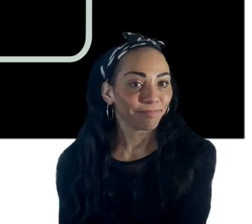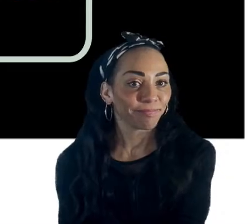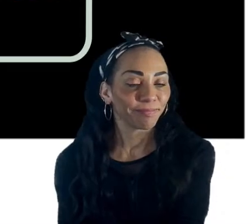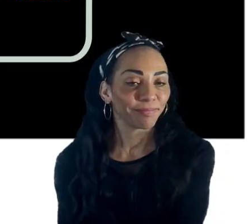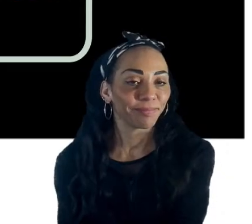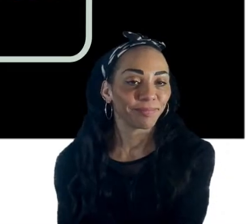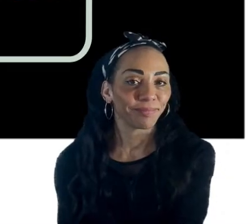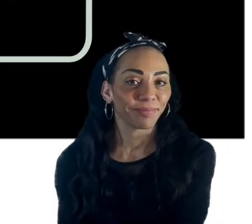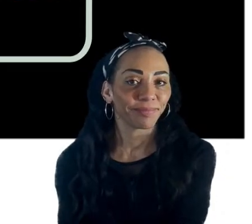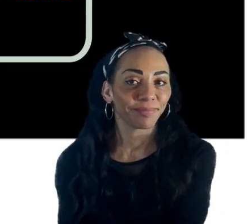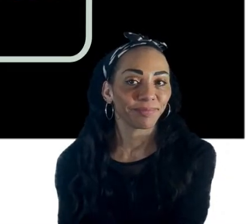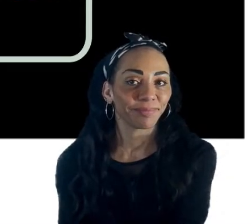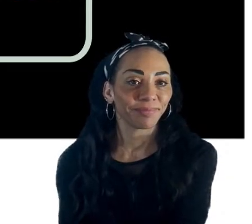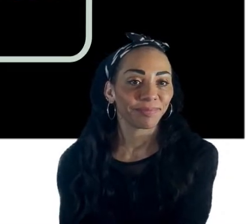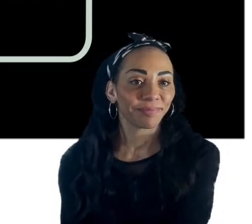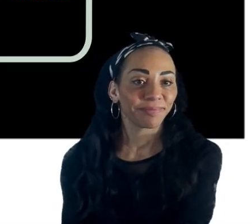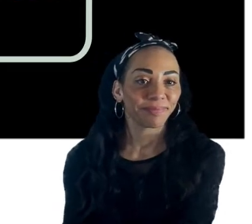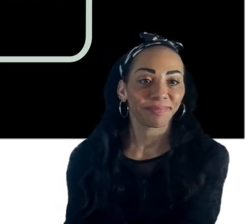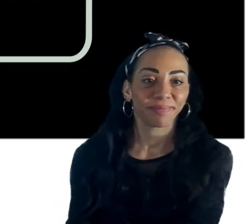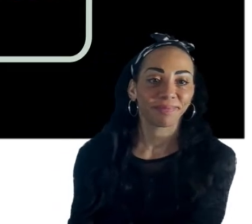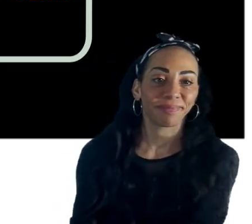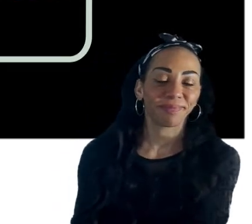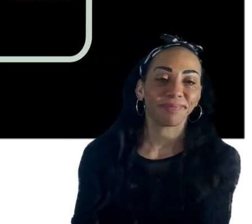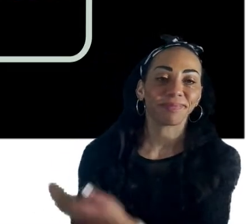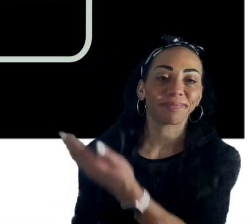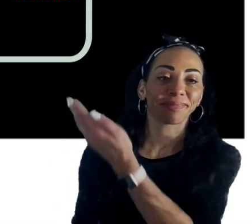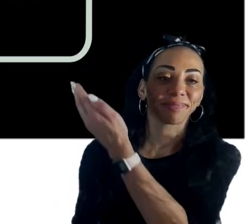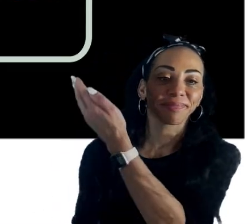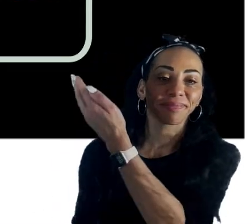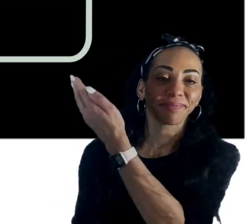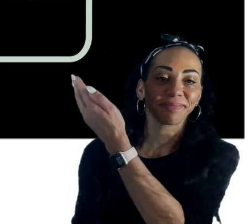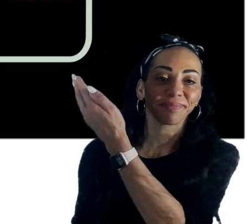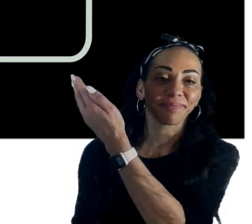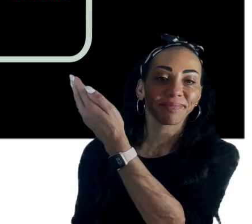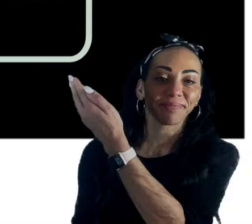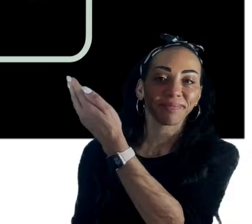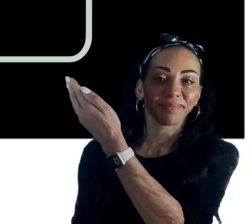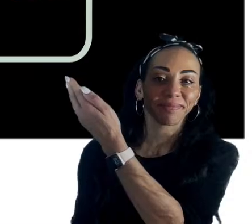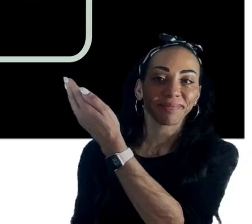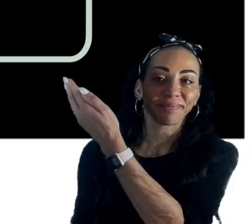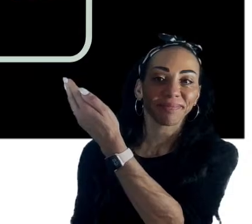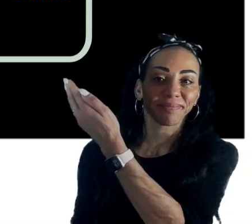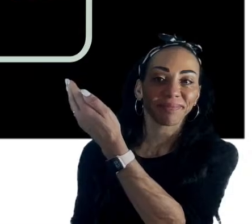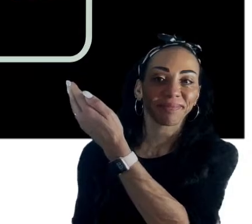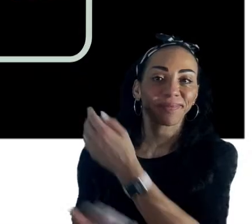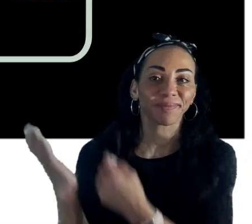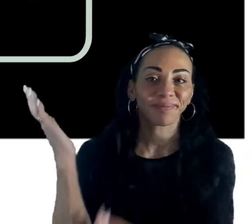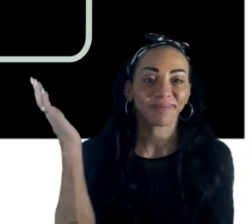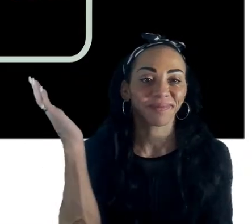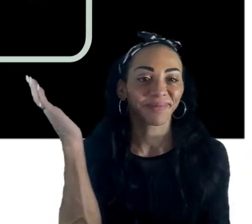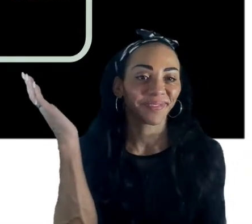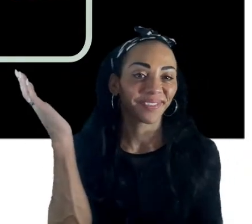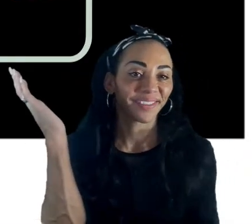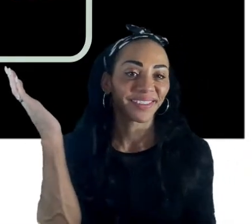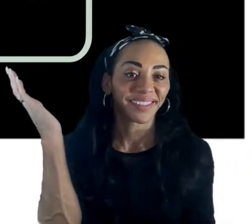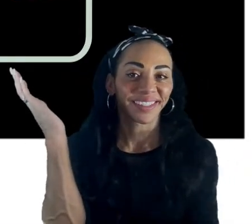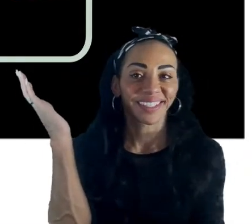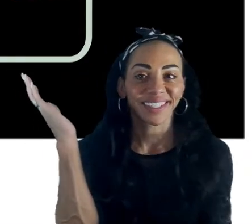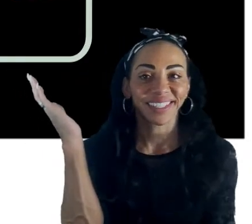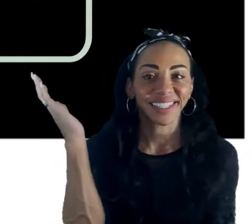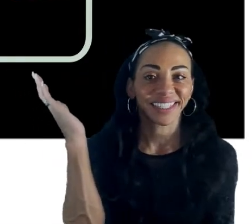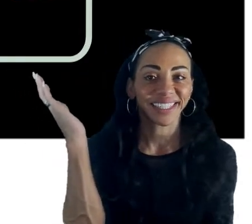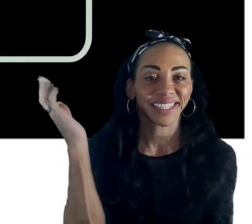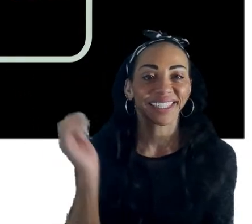This is another one. I feel like I'm coming of age in the wrong generation. I much prefer to meet face to